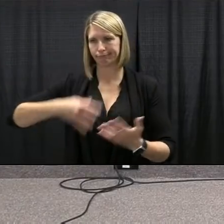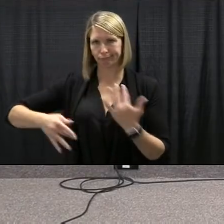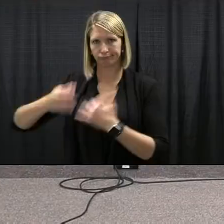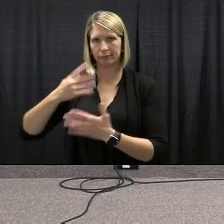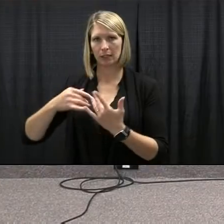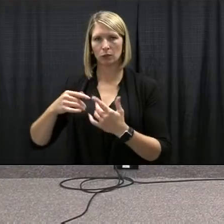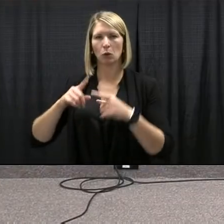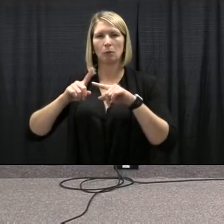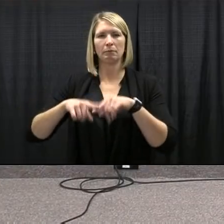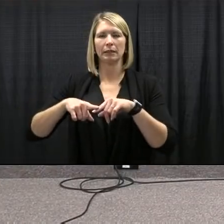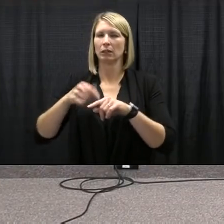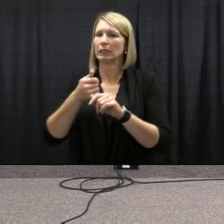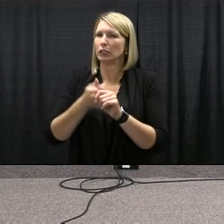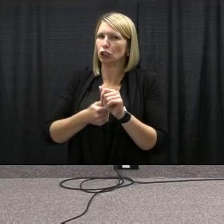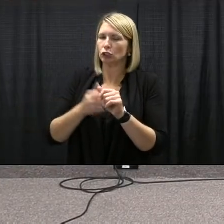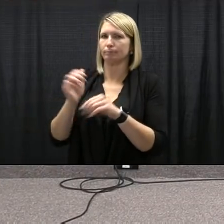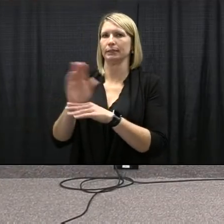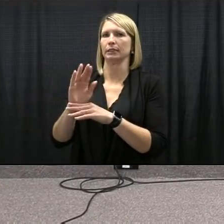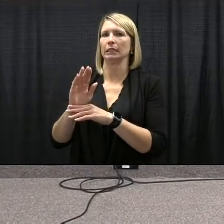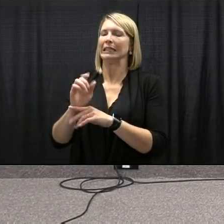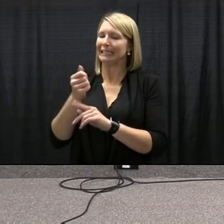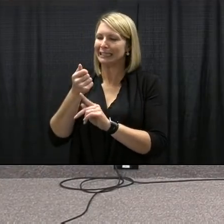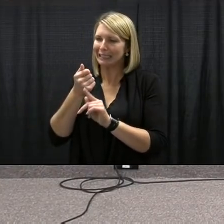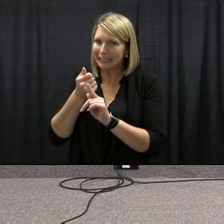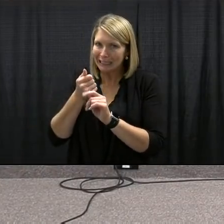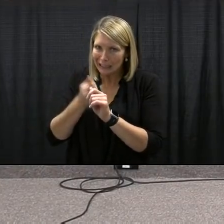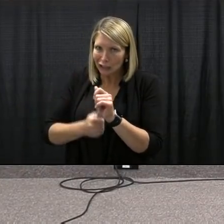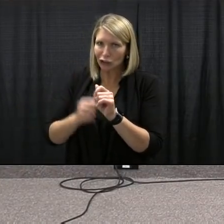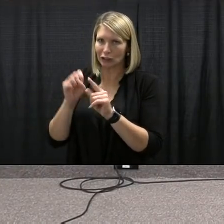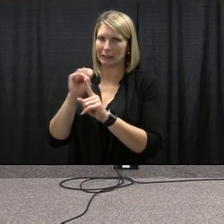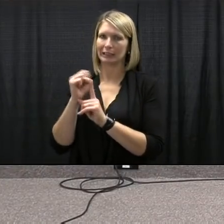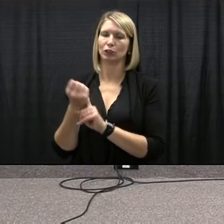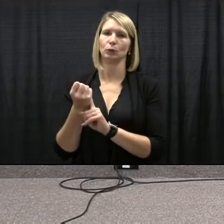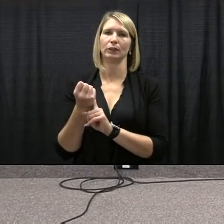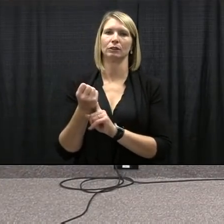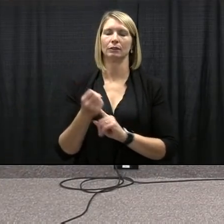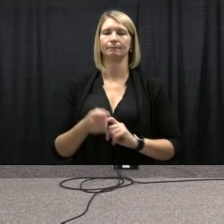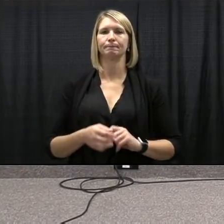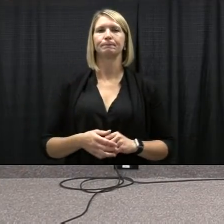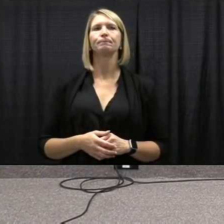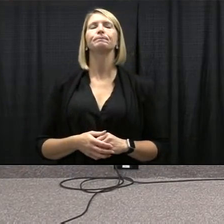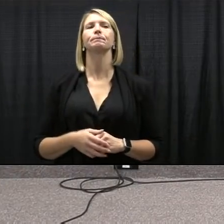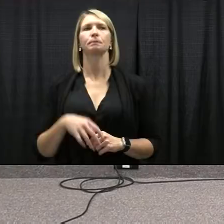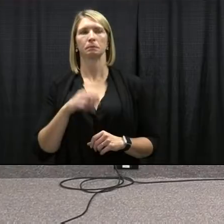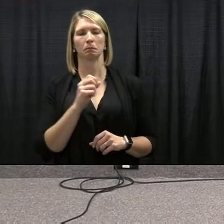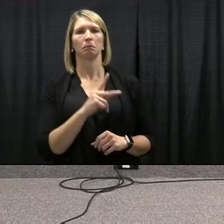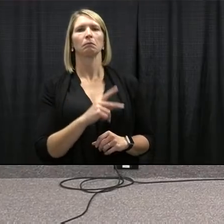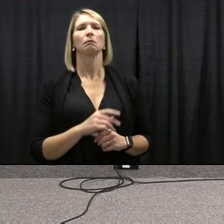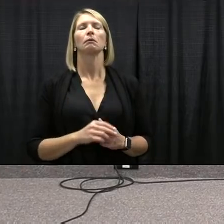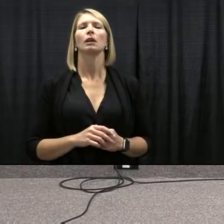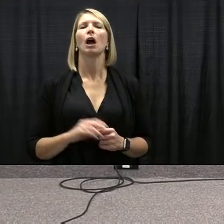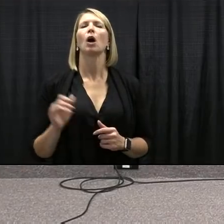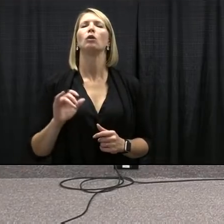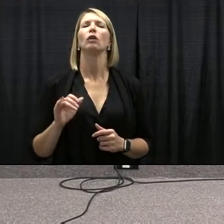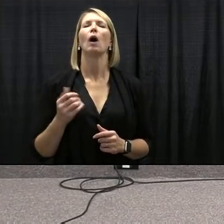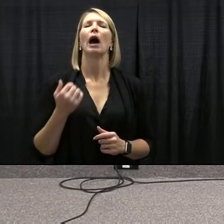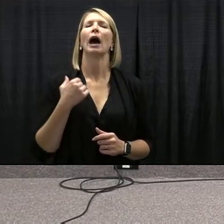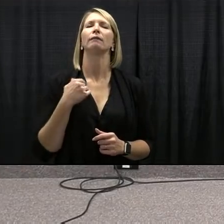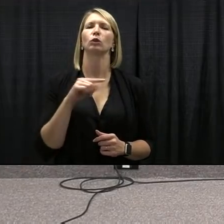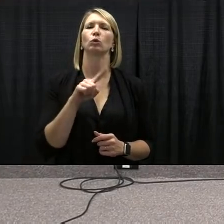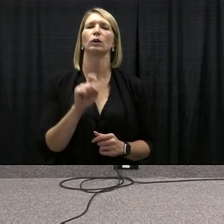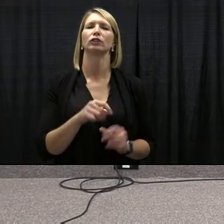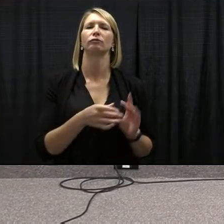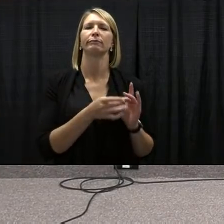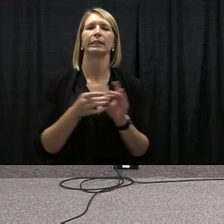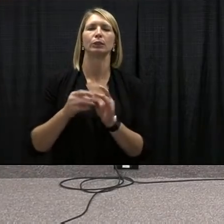Thank you. And I just wanted to a follow-up question on cleaning guidelines, which there seems to be a